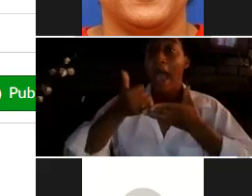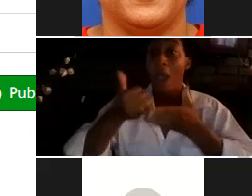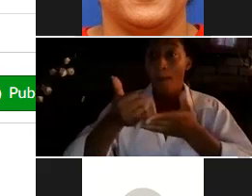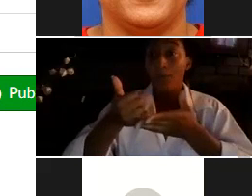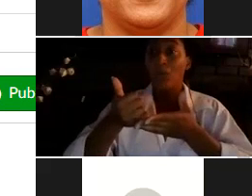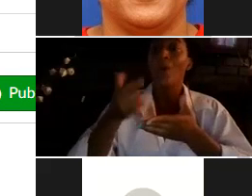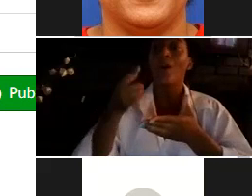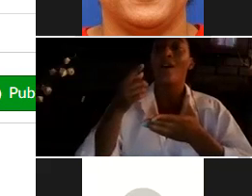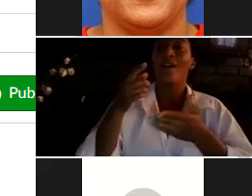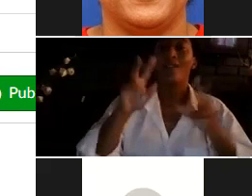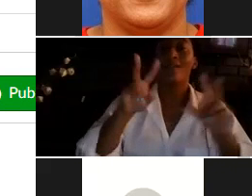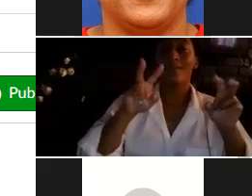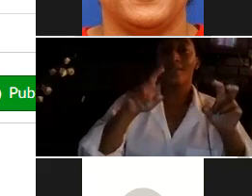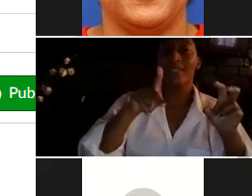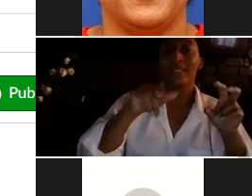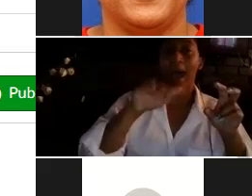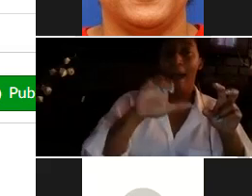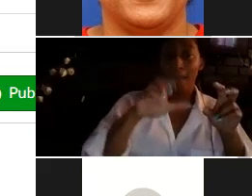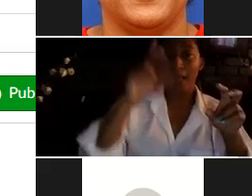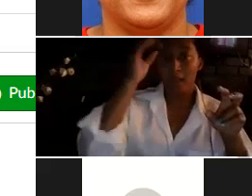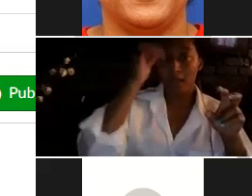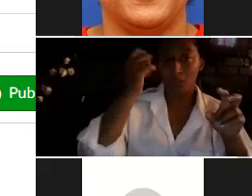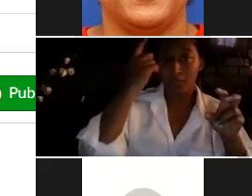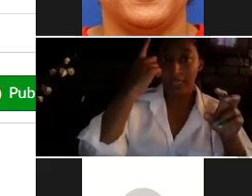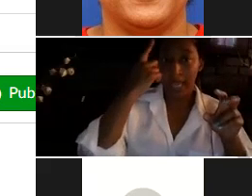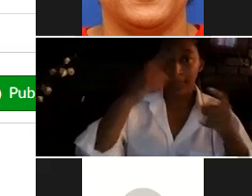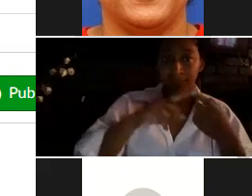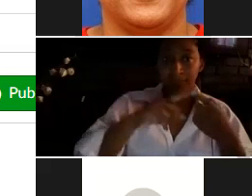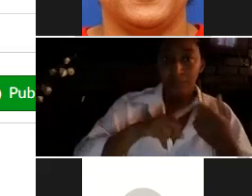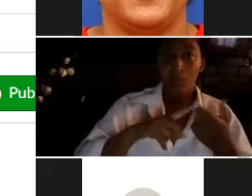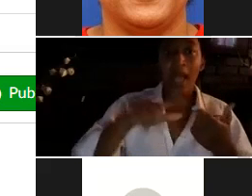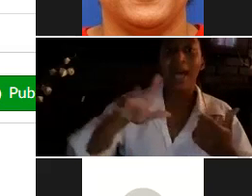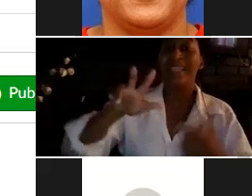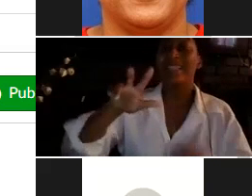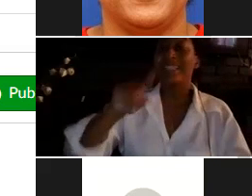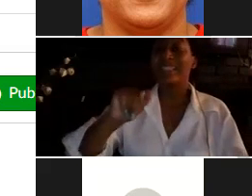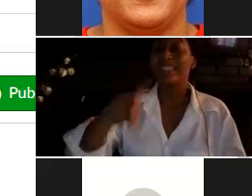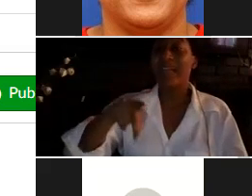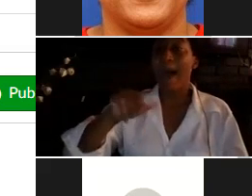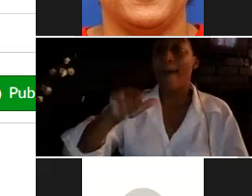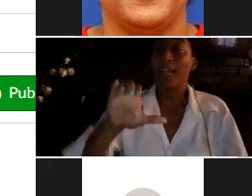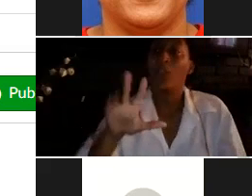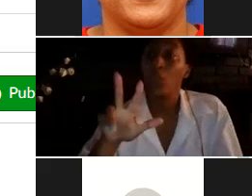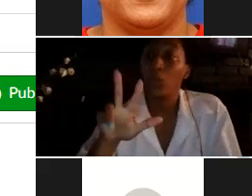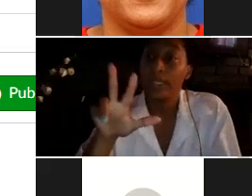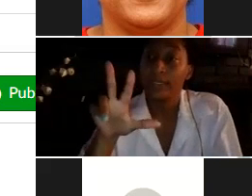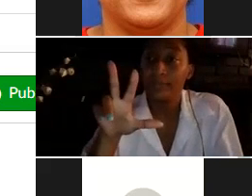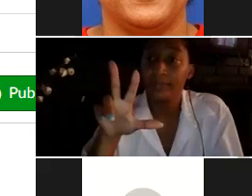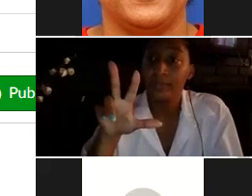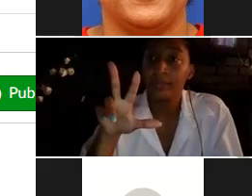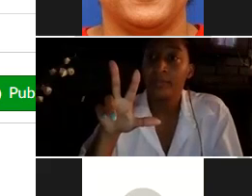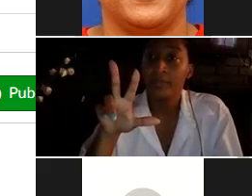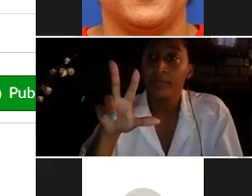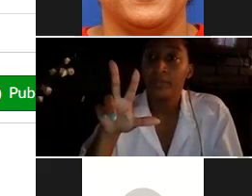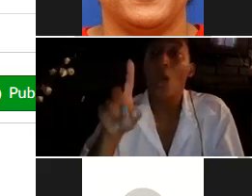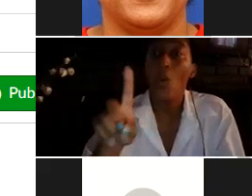our textbook chapter 3 that deals with 1D motion. You should go and read that and come back